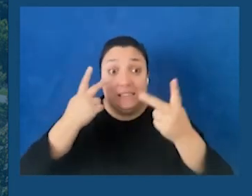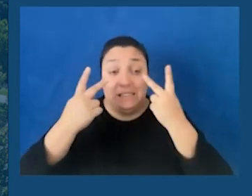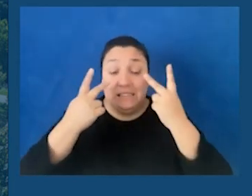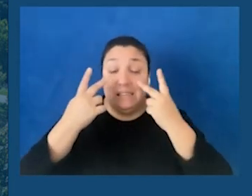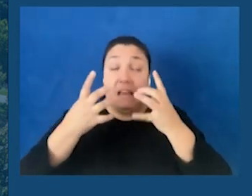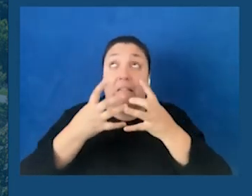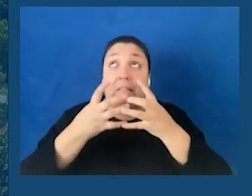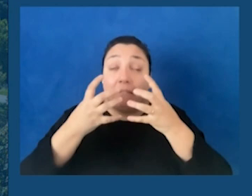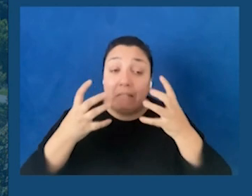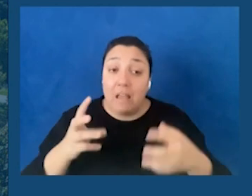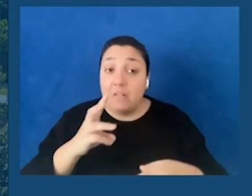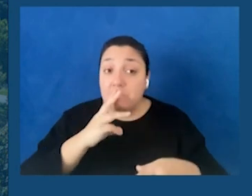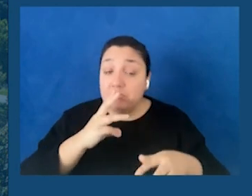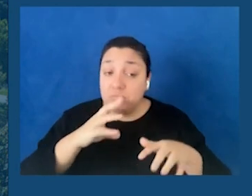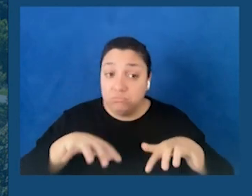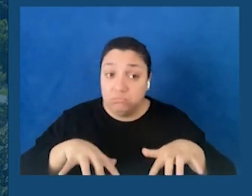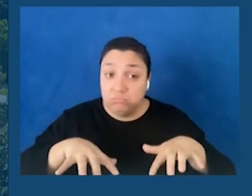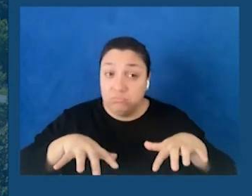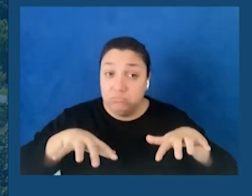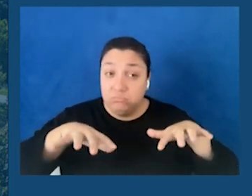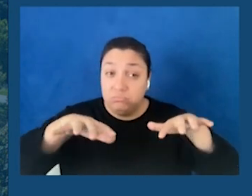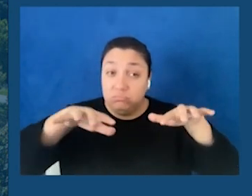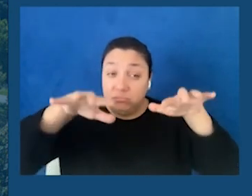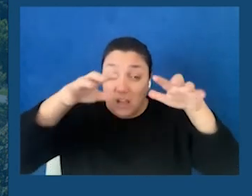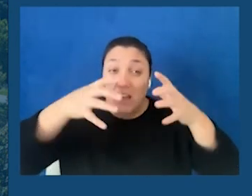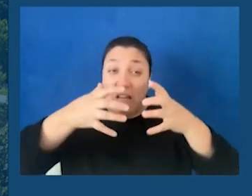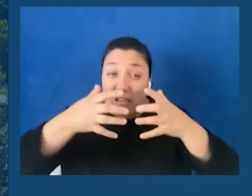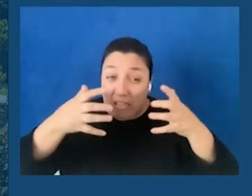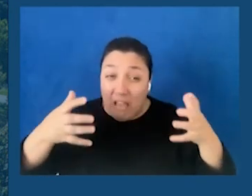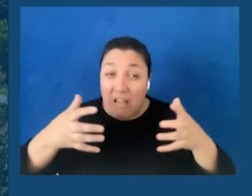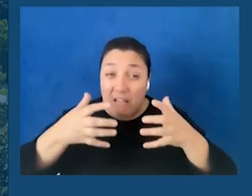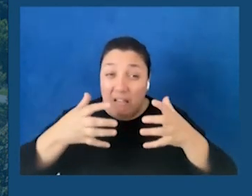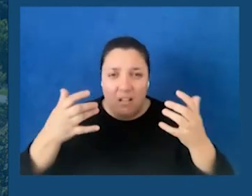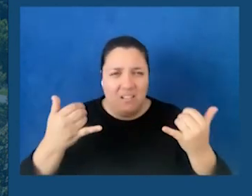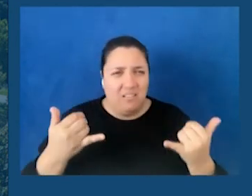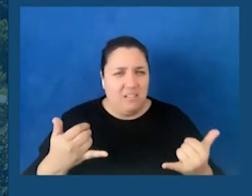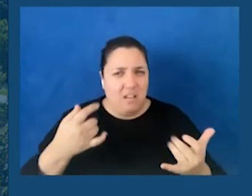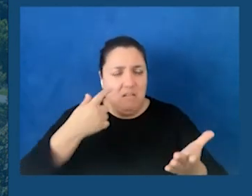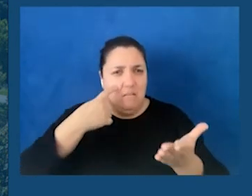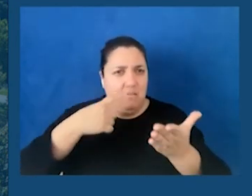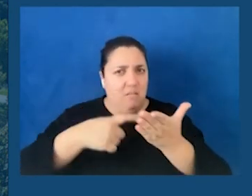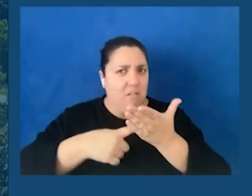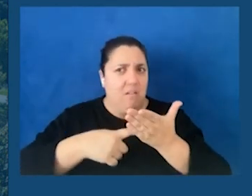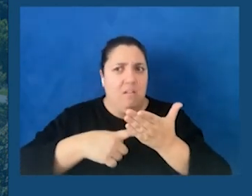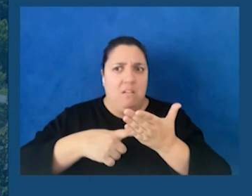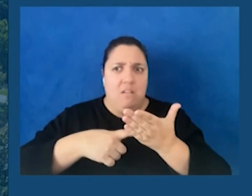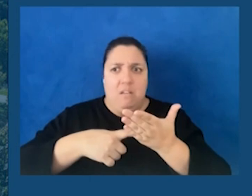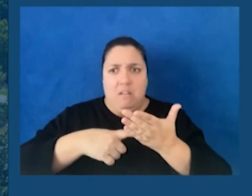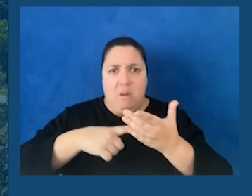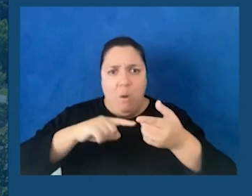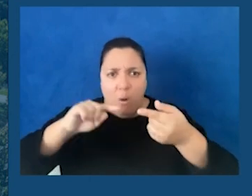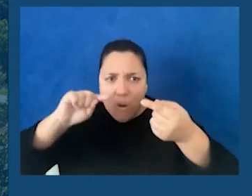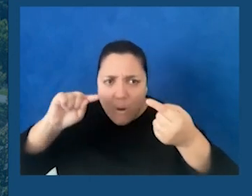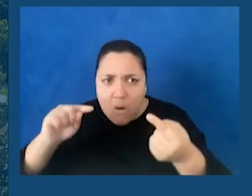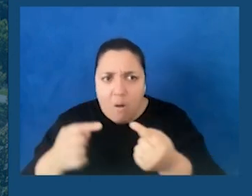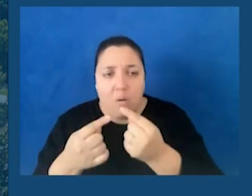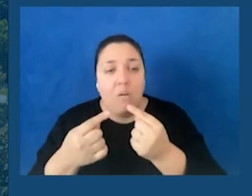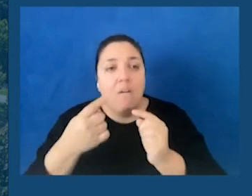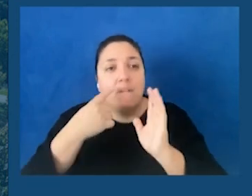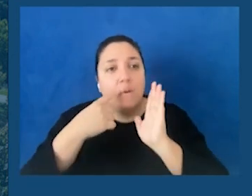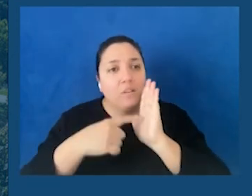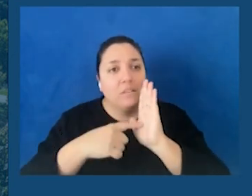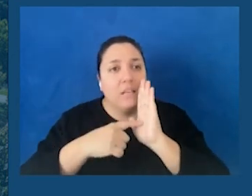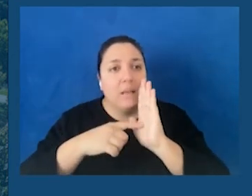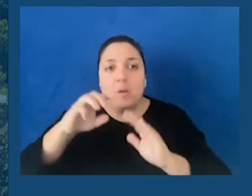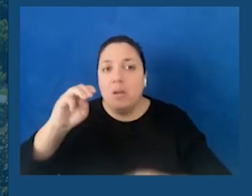flooding from torrential rains, and it is really taking a toll in this area. It is from places like Middleburg and Fort Plain.